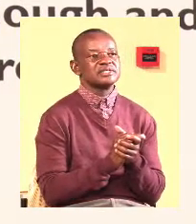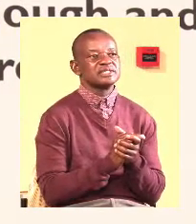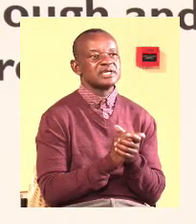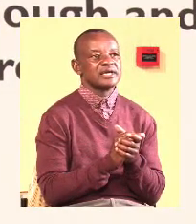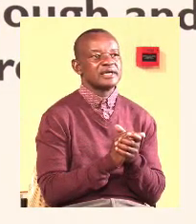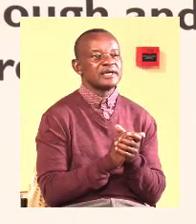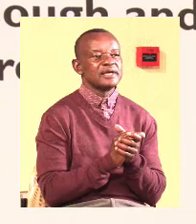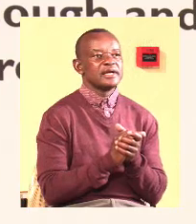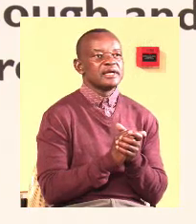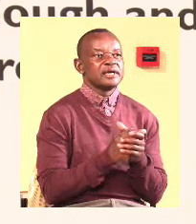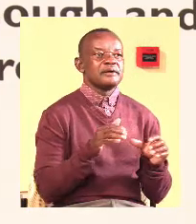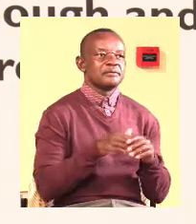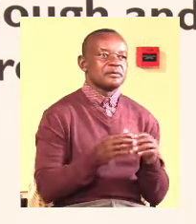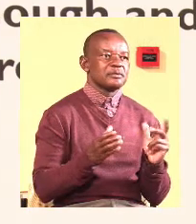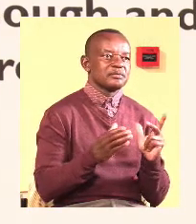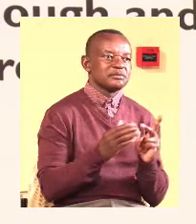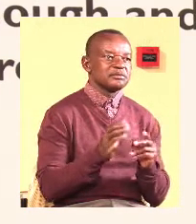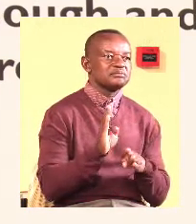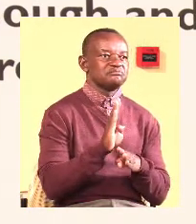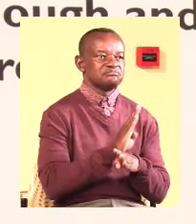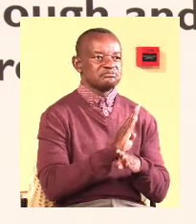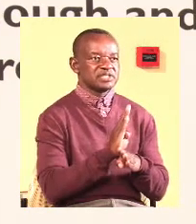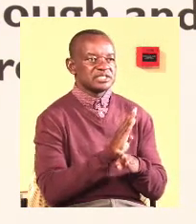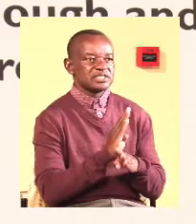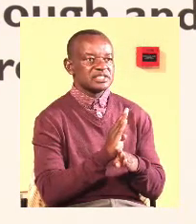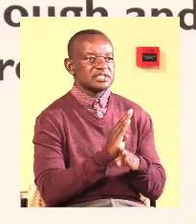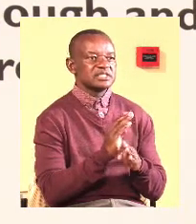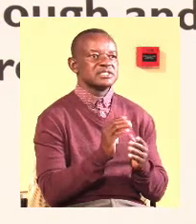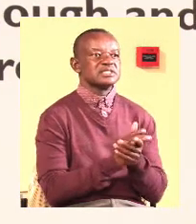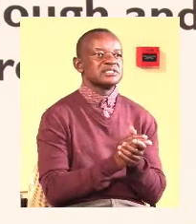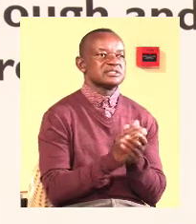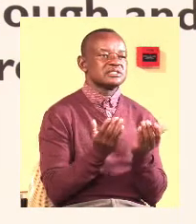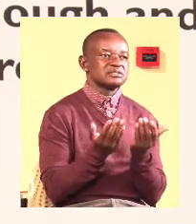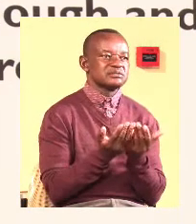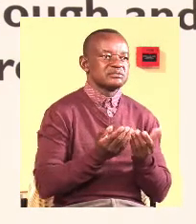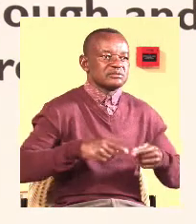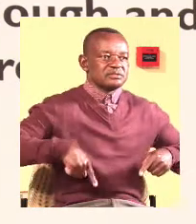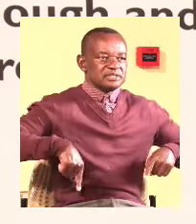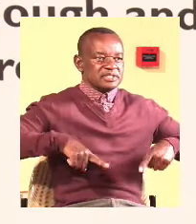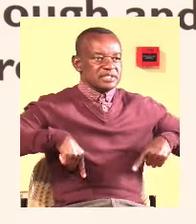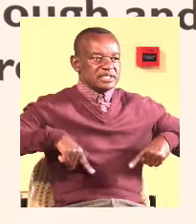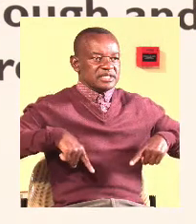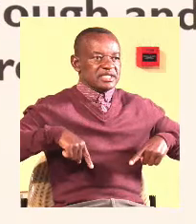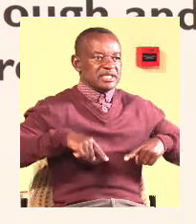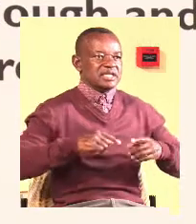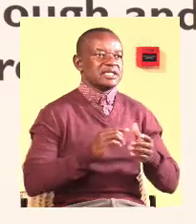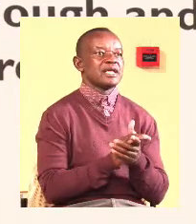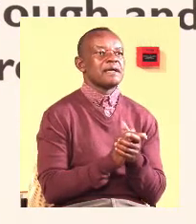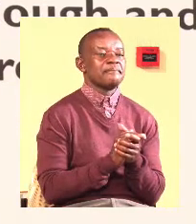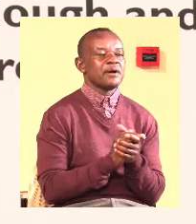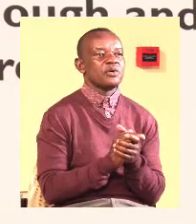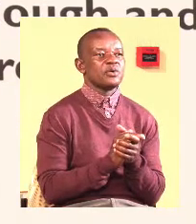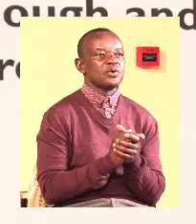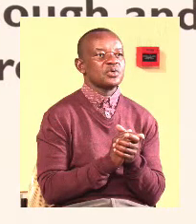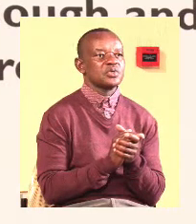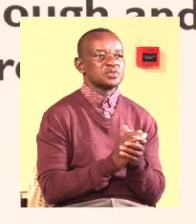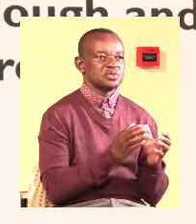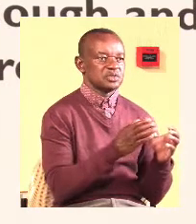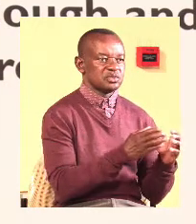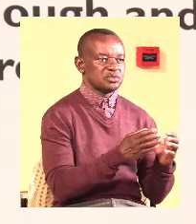community, neighborhoods and schools. So what I can say is or rather the platforms that we make use